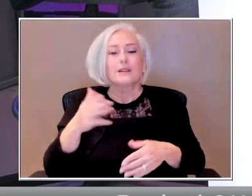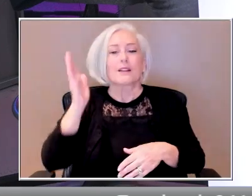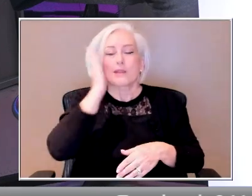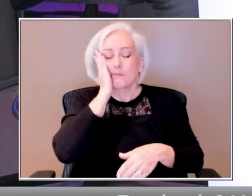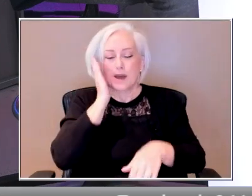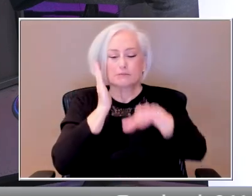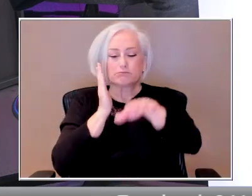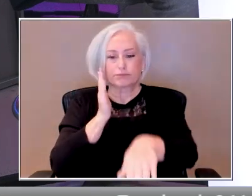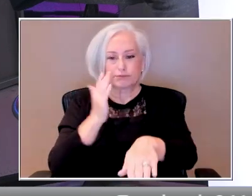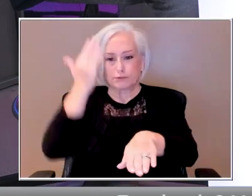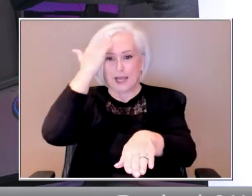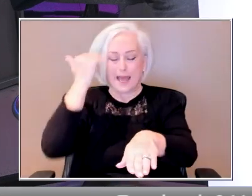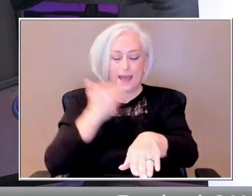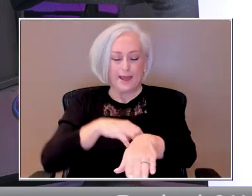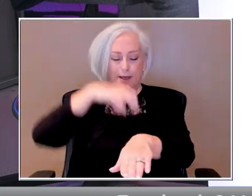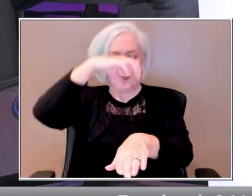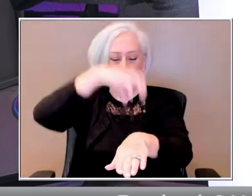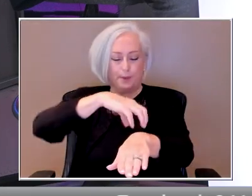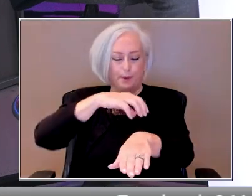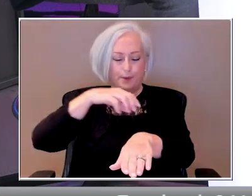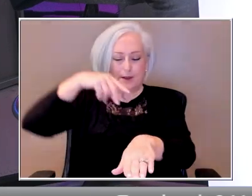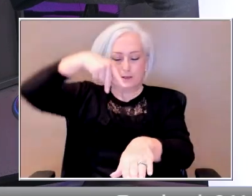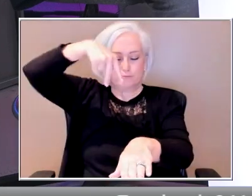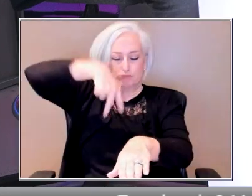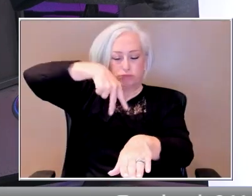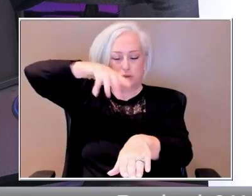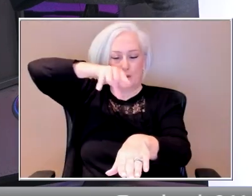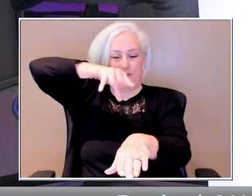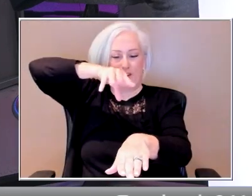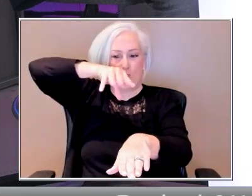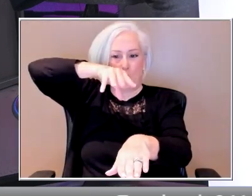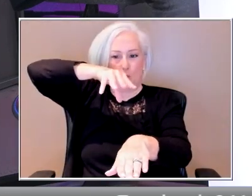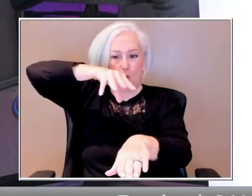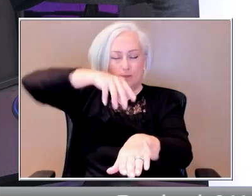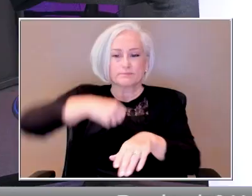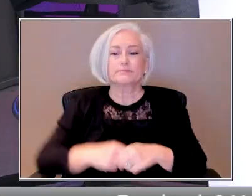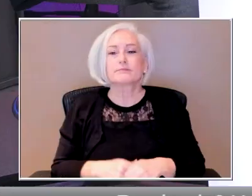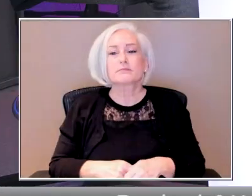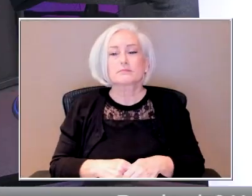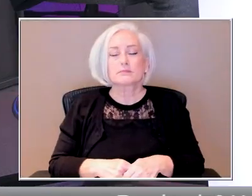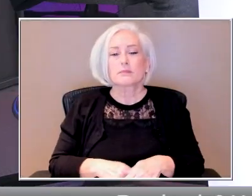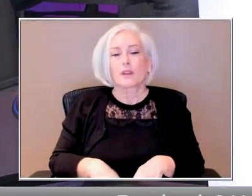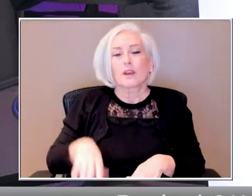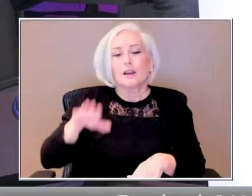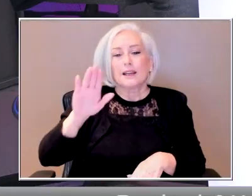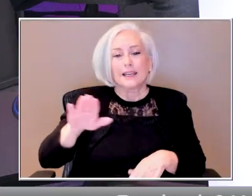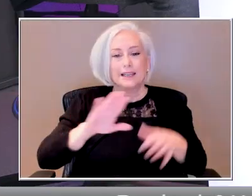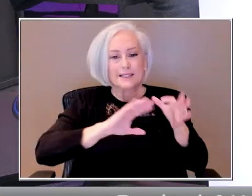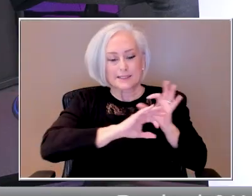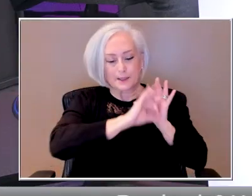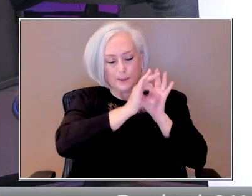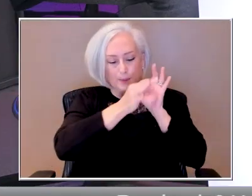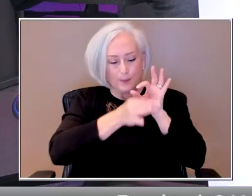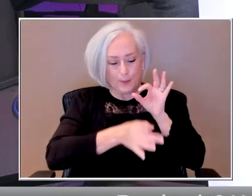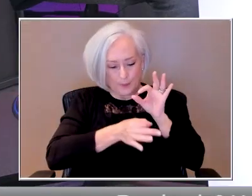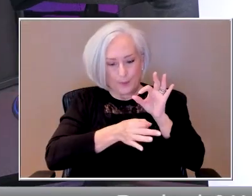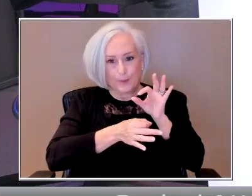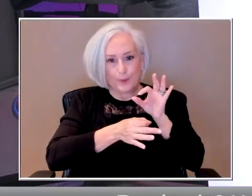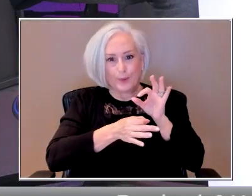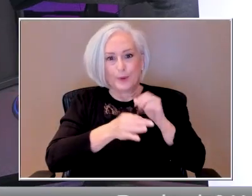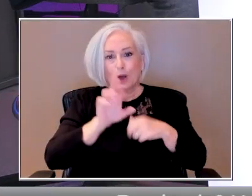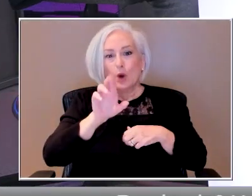Luke said during the interview was that his descending aortic root was held together by a single human